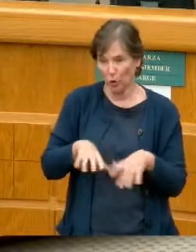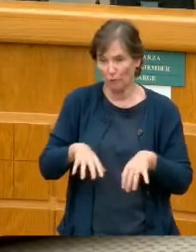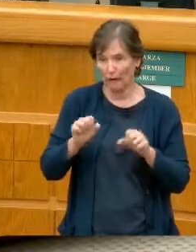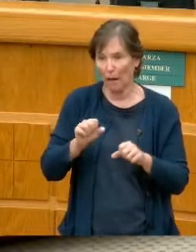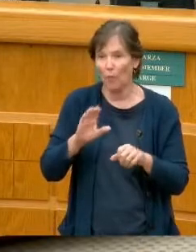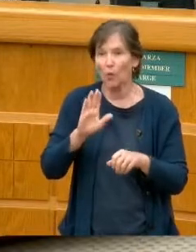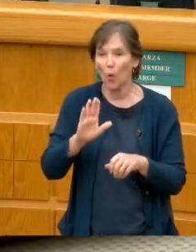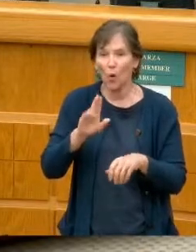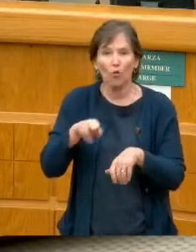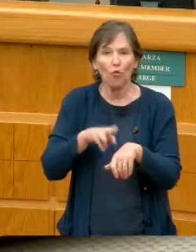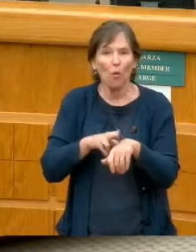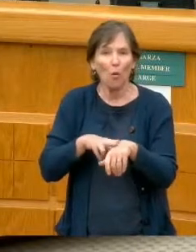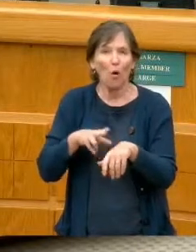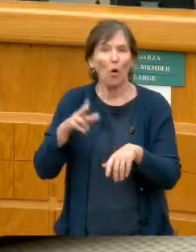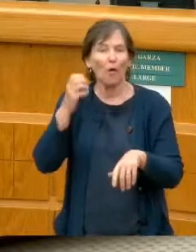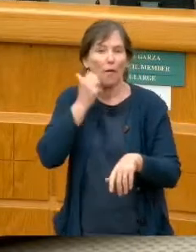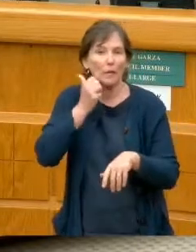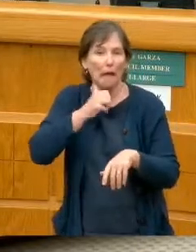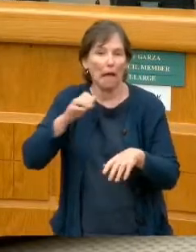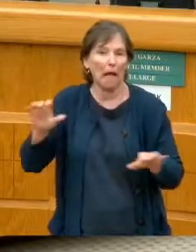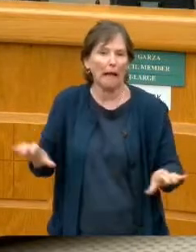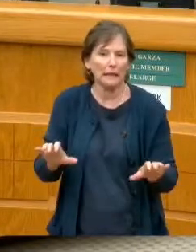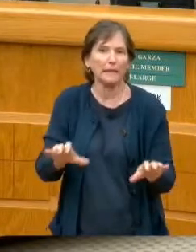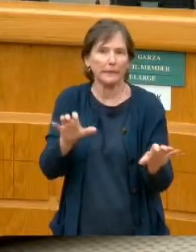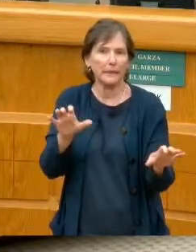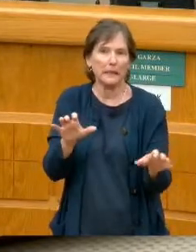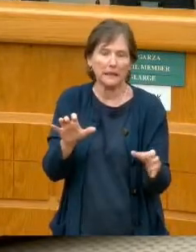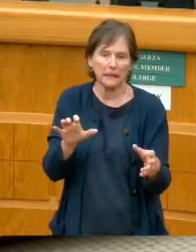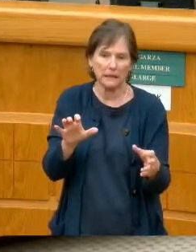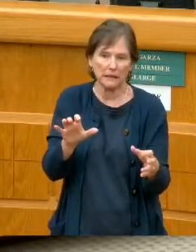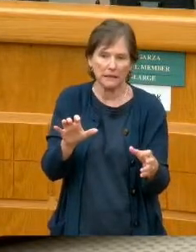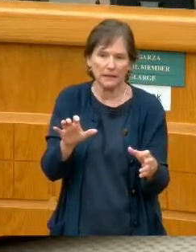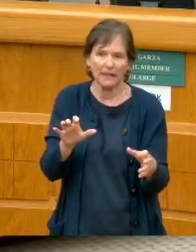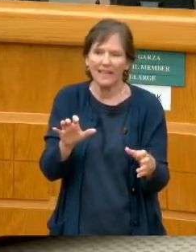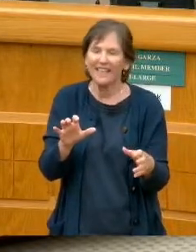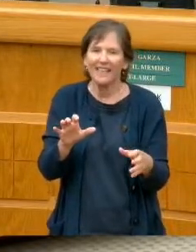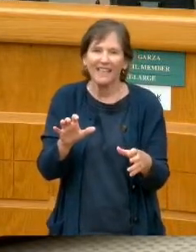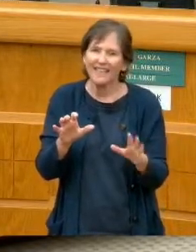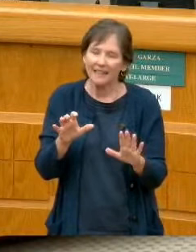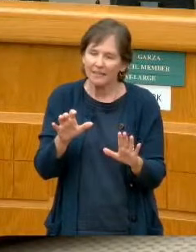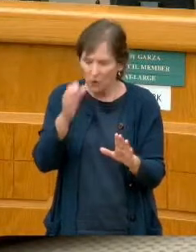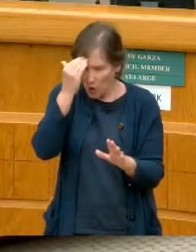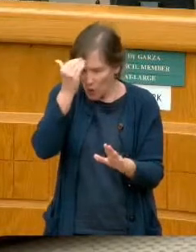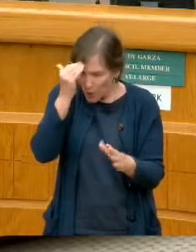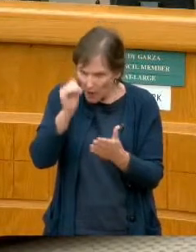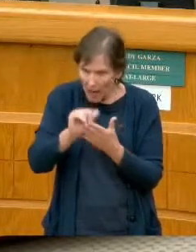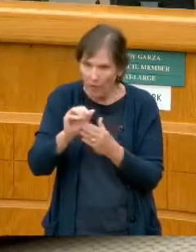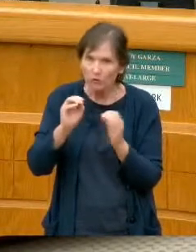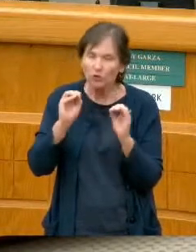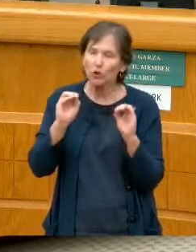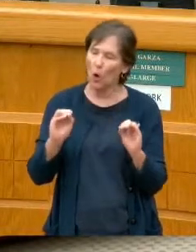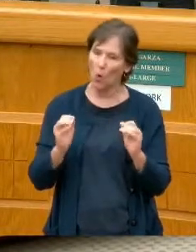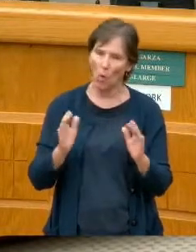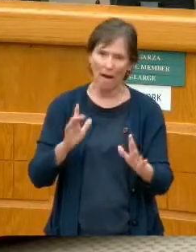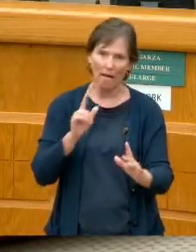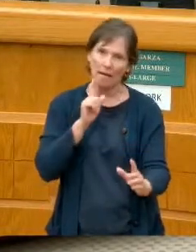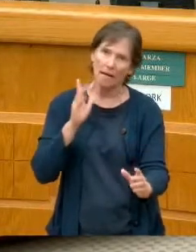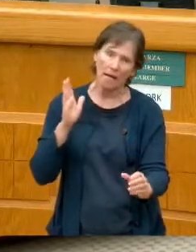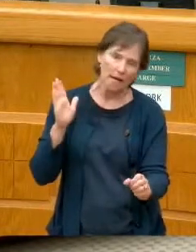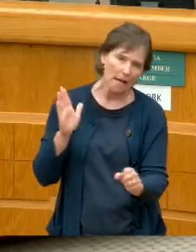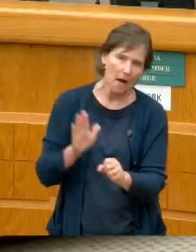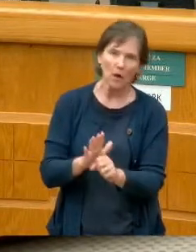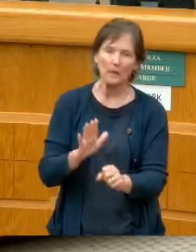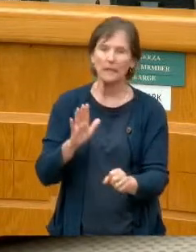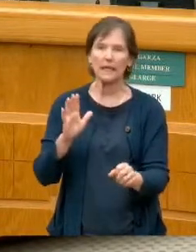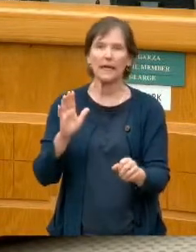possible. While there is no way to ensure a zero risk of infection, it is important to understand potential